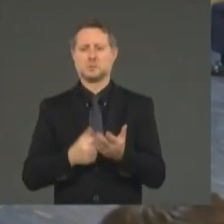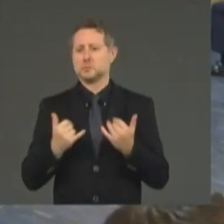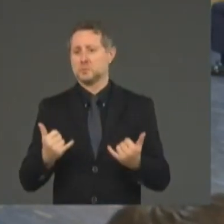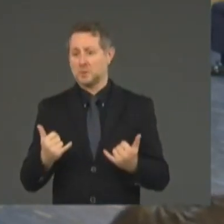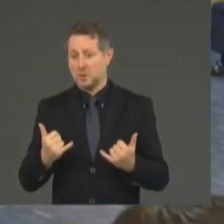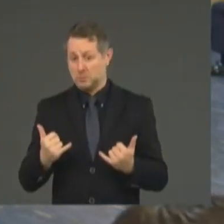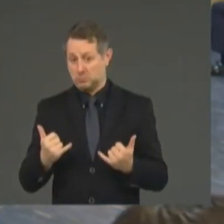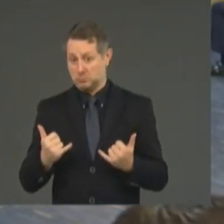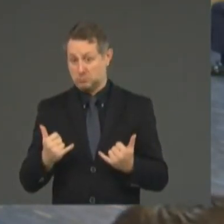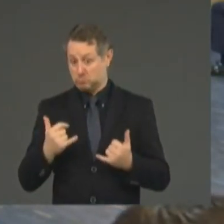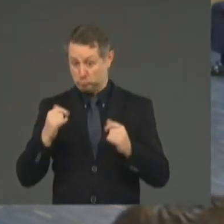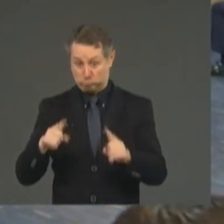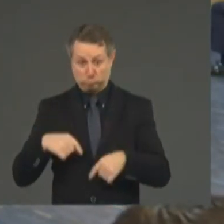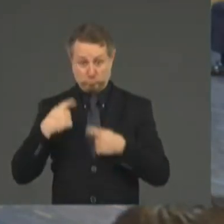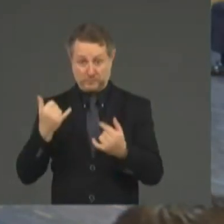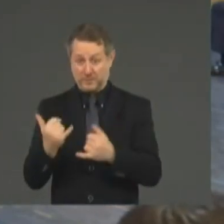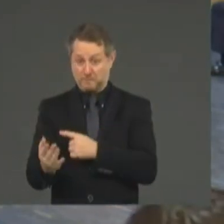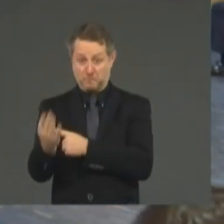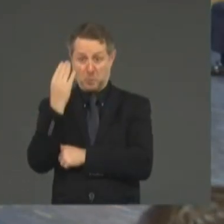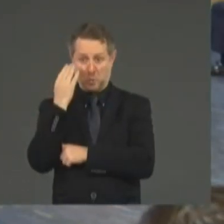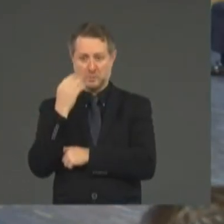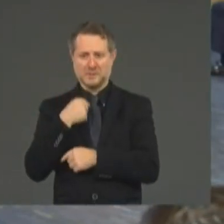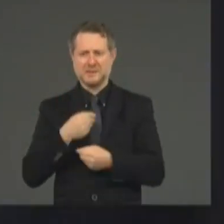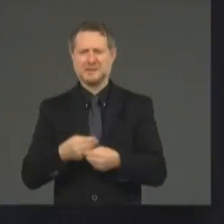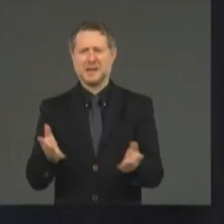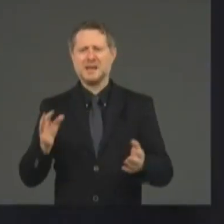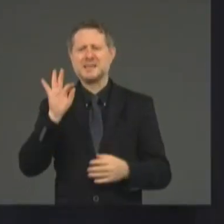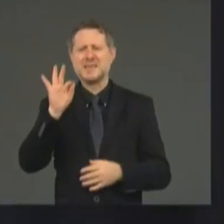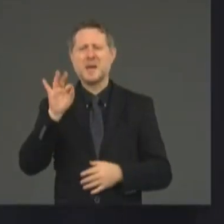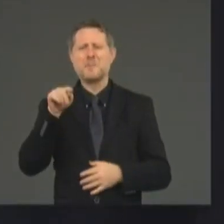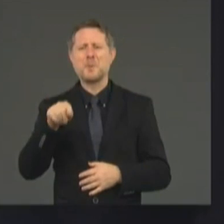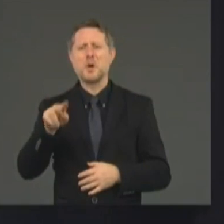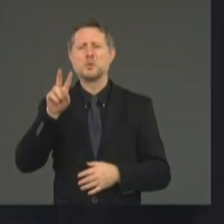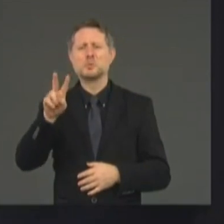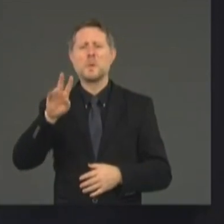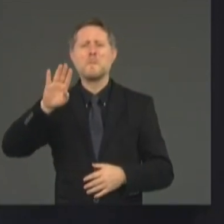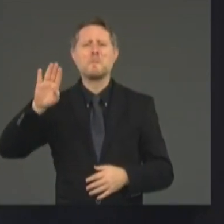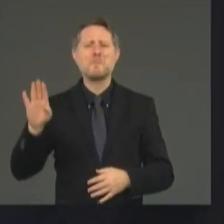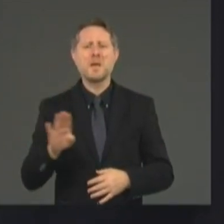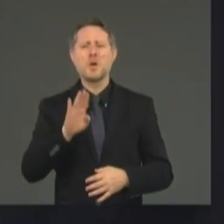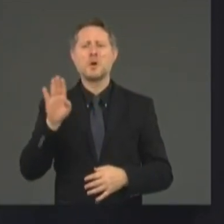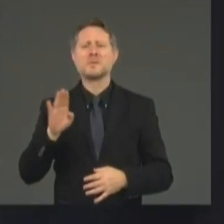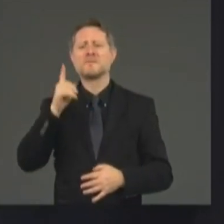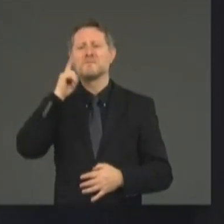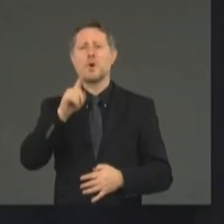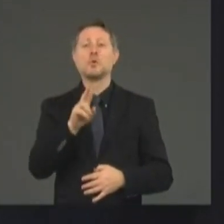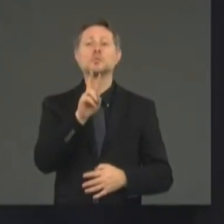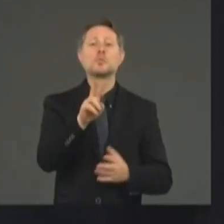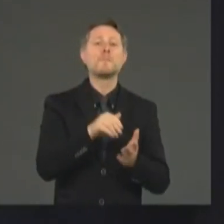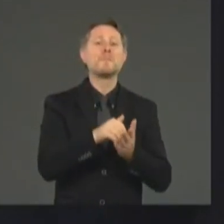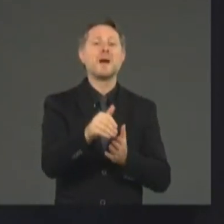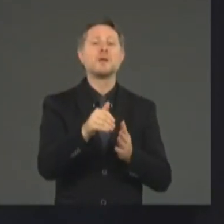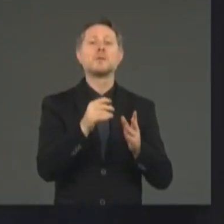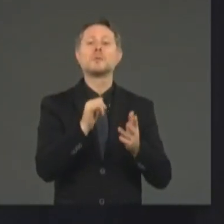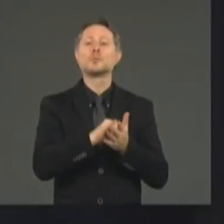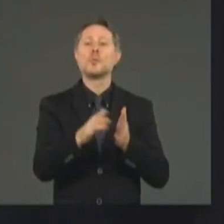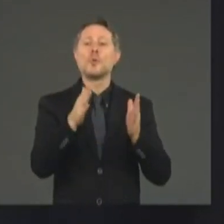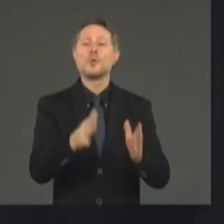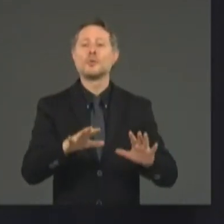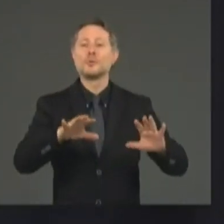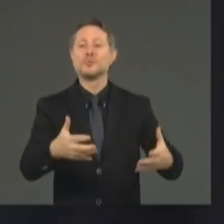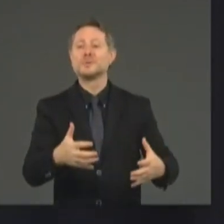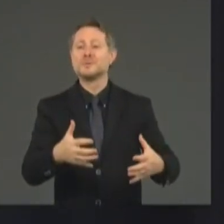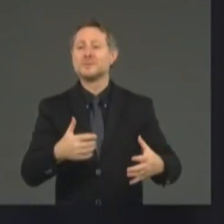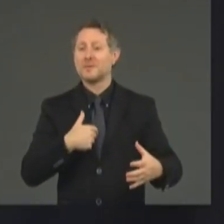out $9.2 billion to 2 million New Yorkers. That's not to say that everybody has been paid. As I said, there's 3 major categories that are